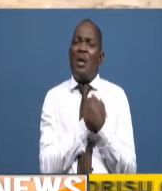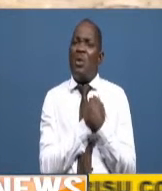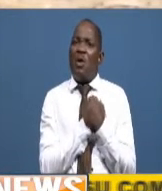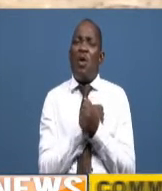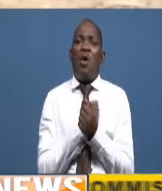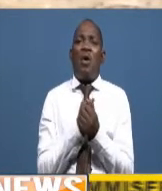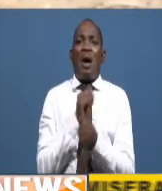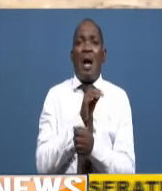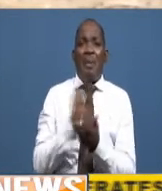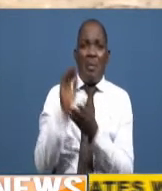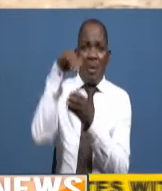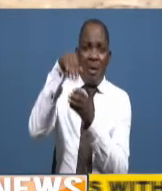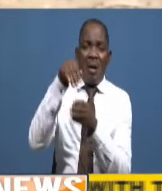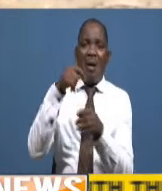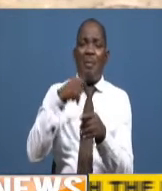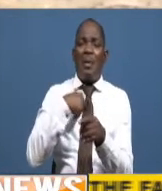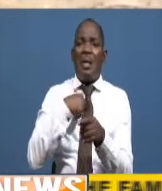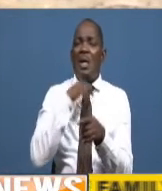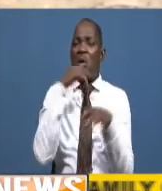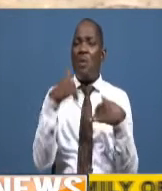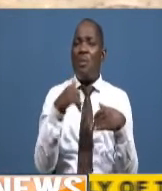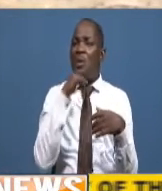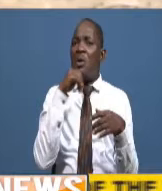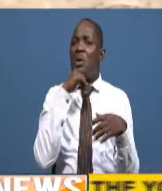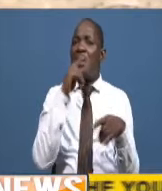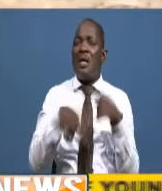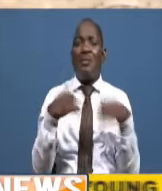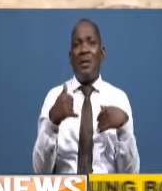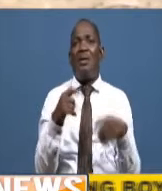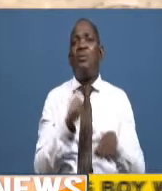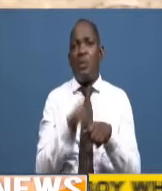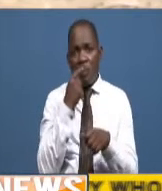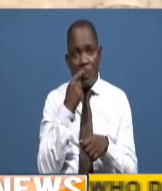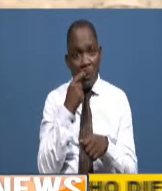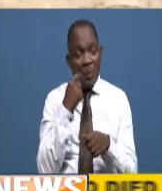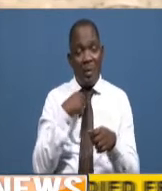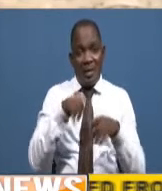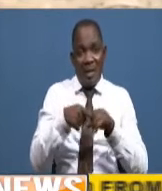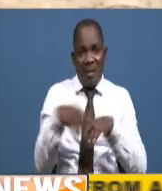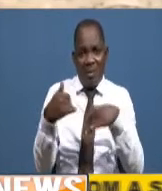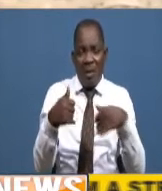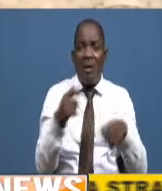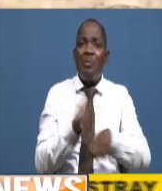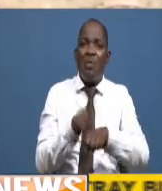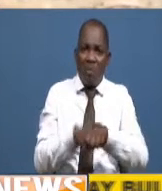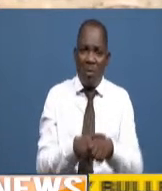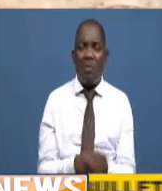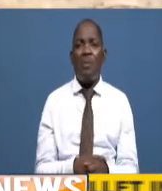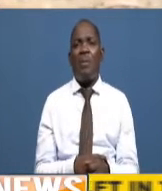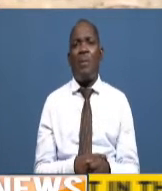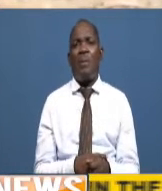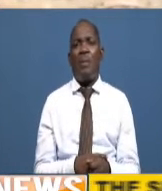was sidelined playing soccer almost all the time. It started with soccer. I mean, every grown Ghanaian kid plays